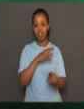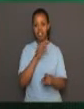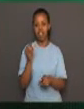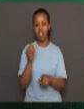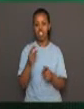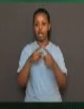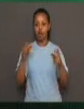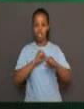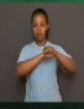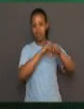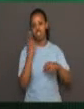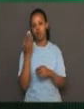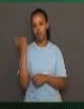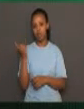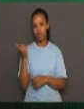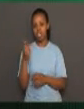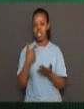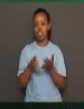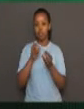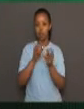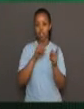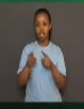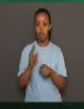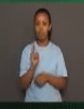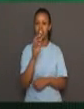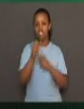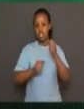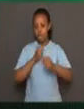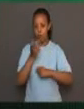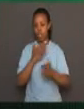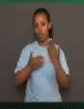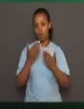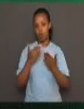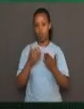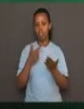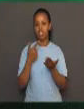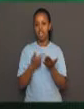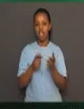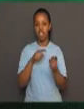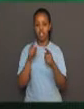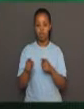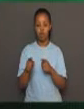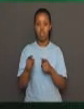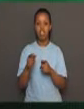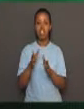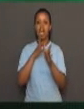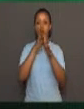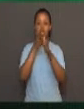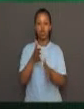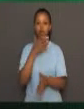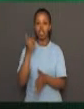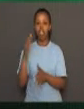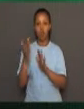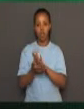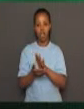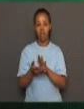Also, early humans were able to run faster and in a more upright position than their